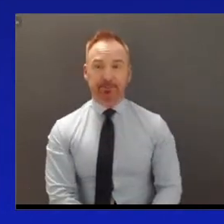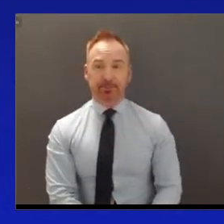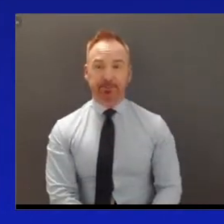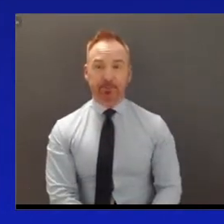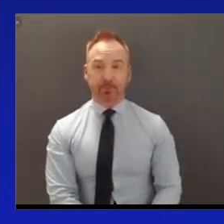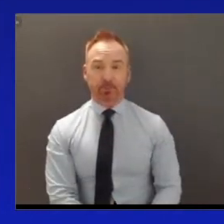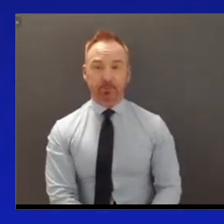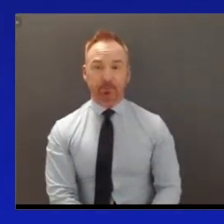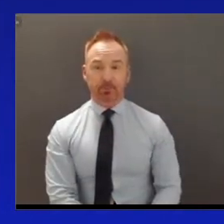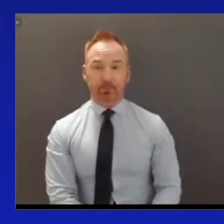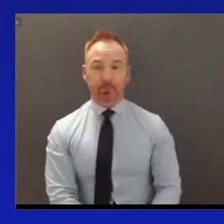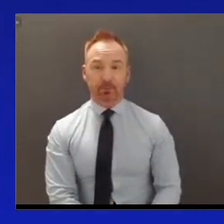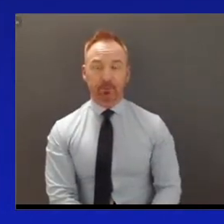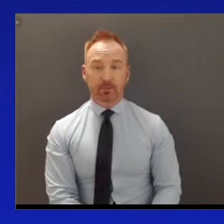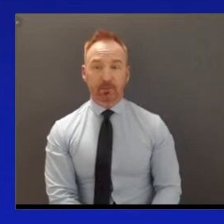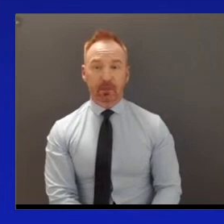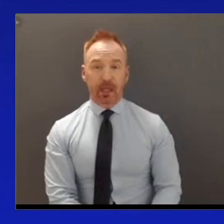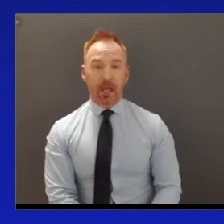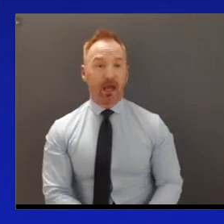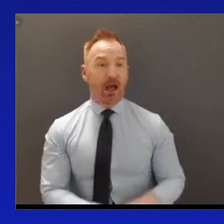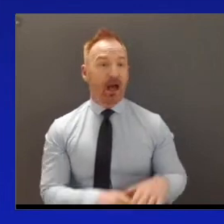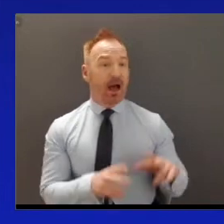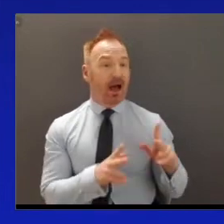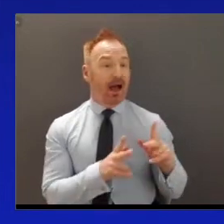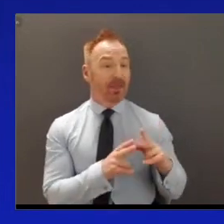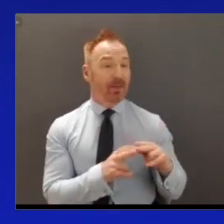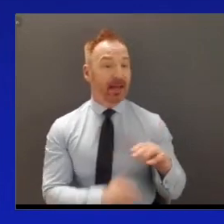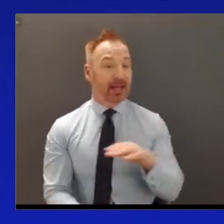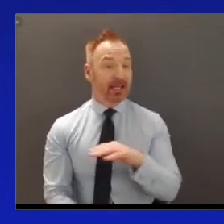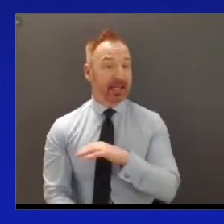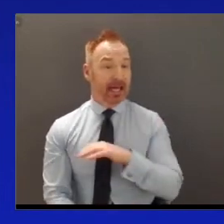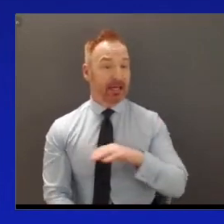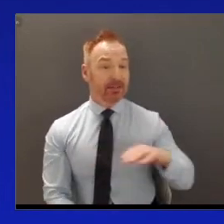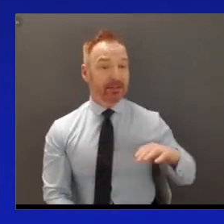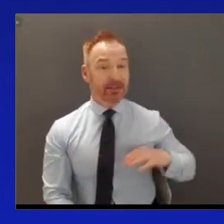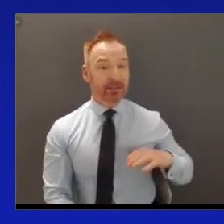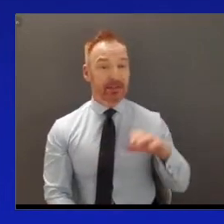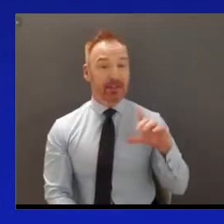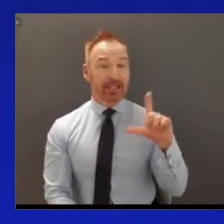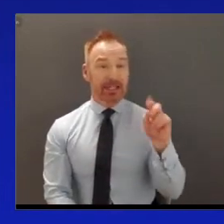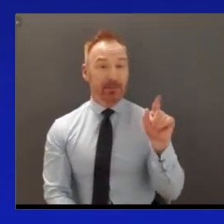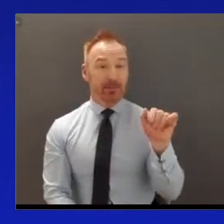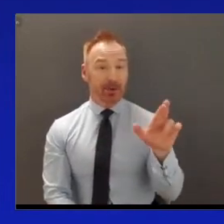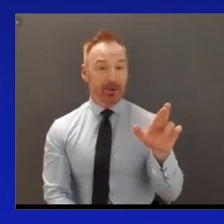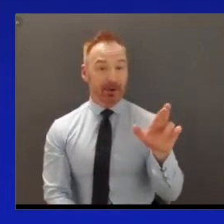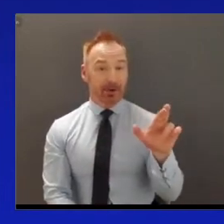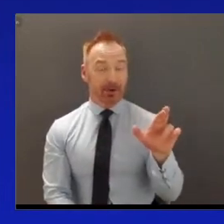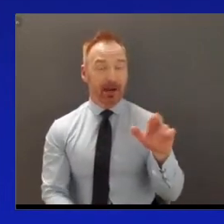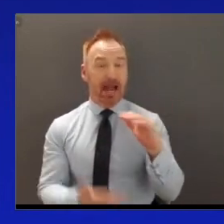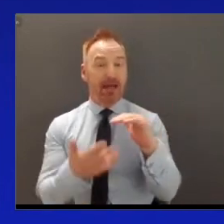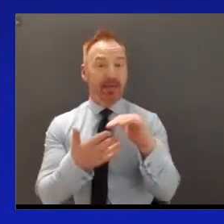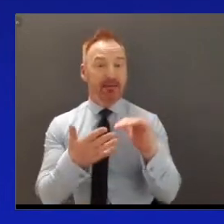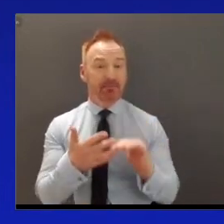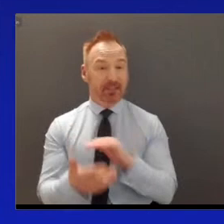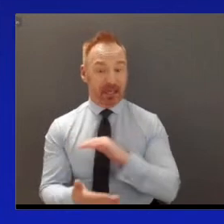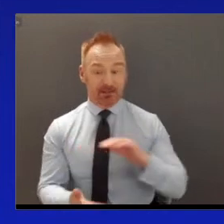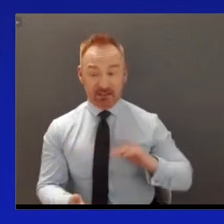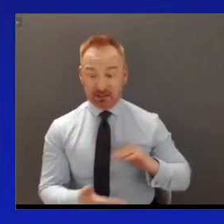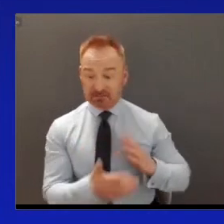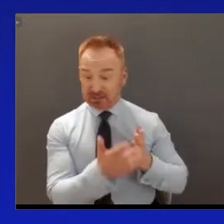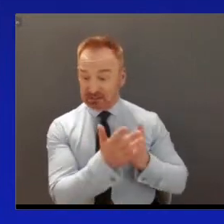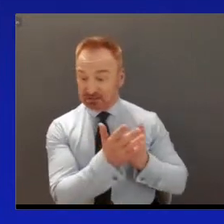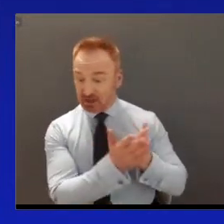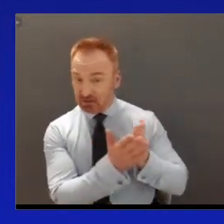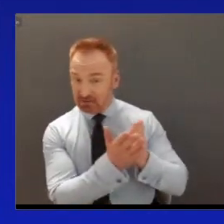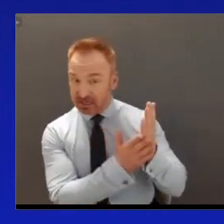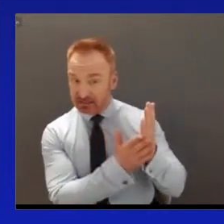accordingly, either way, Councillor Leeper is next. So we'll go, and then we'll go to the other members if that's all right with everybody who are on one of those